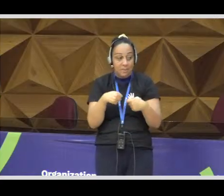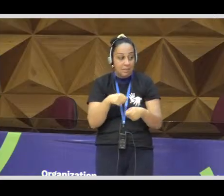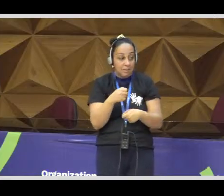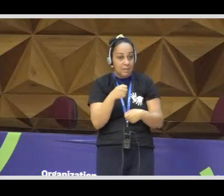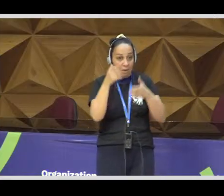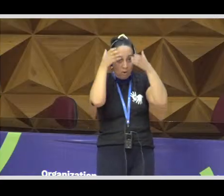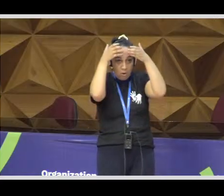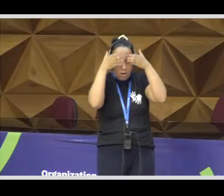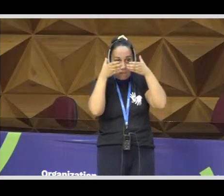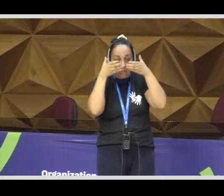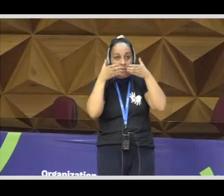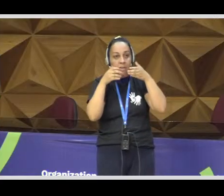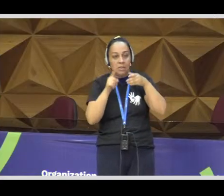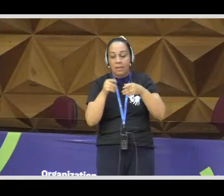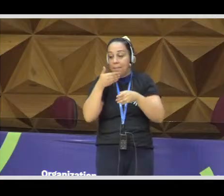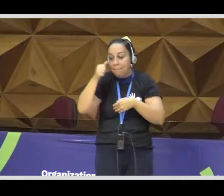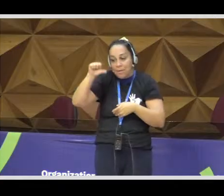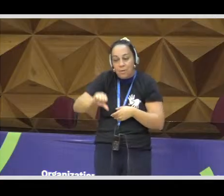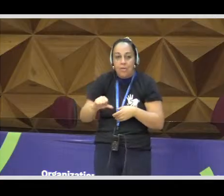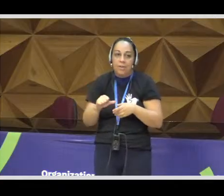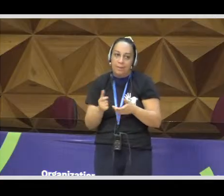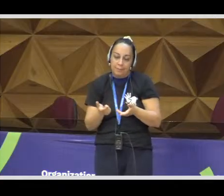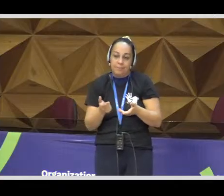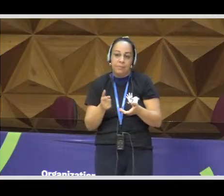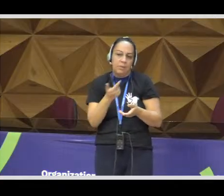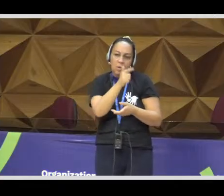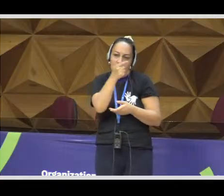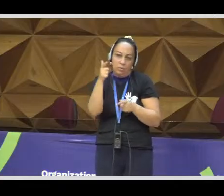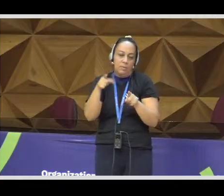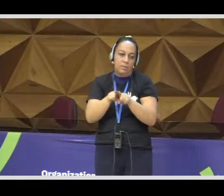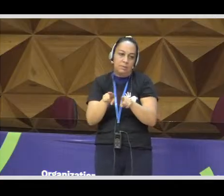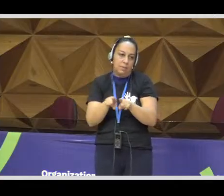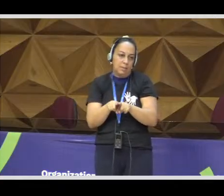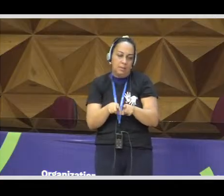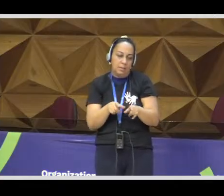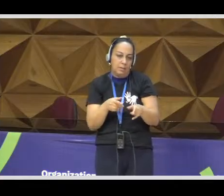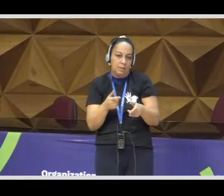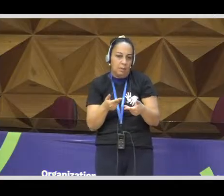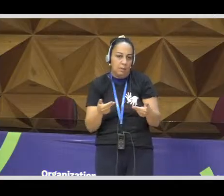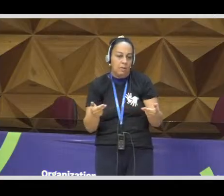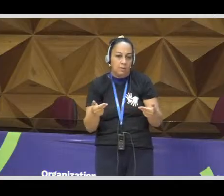things I've talked about that we could do, well, they're not an option.